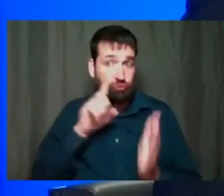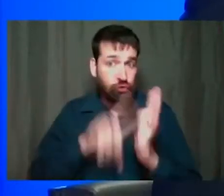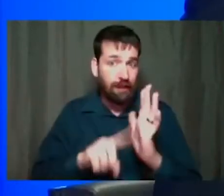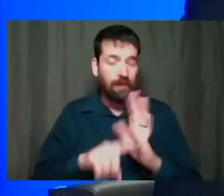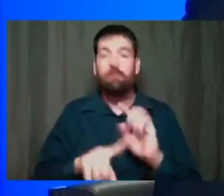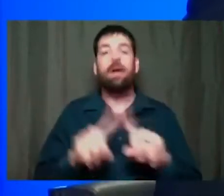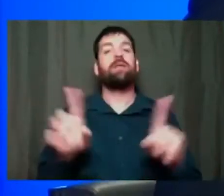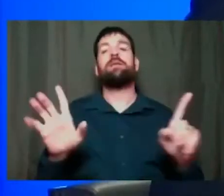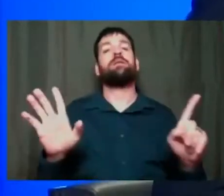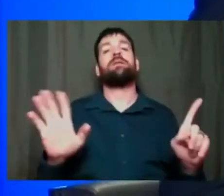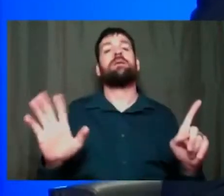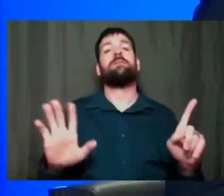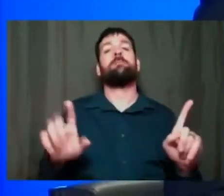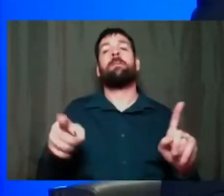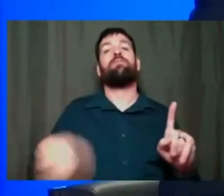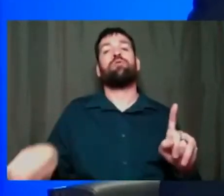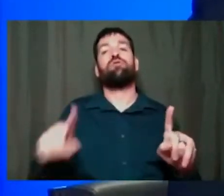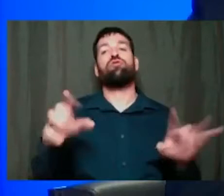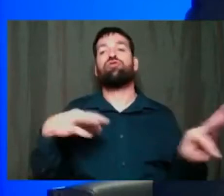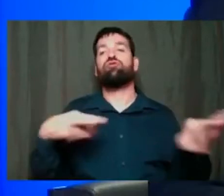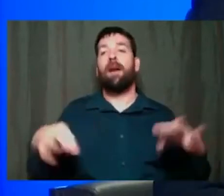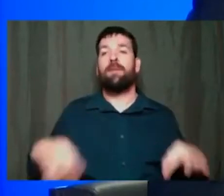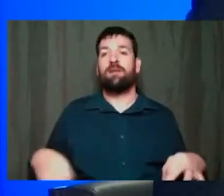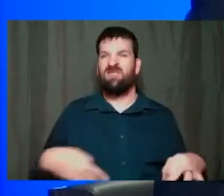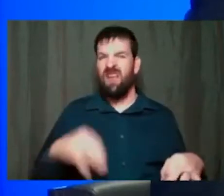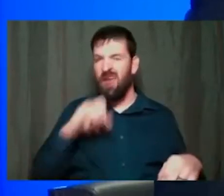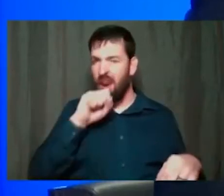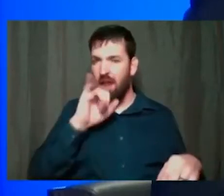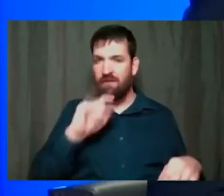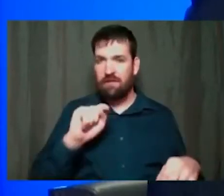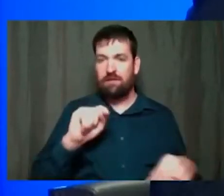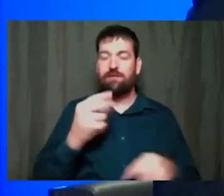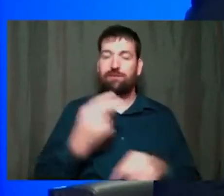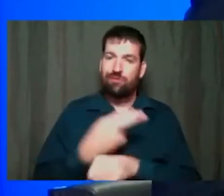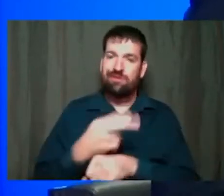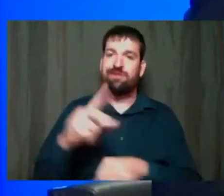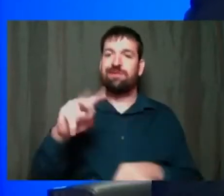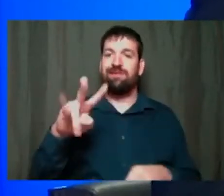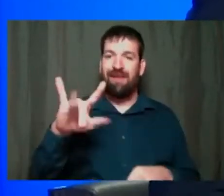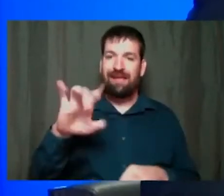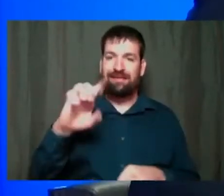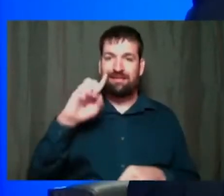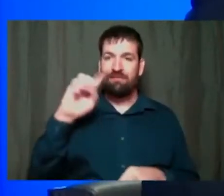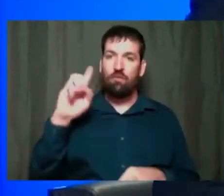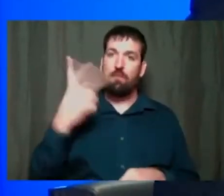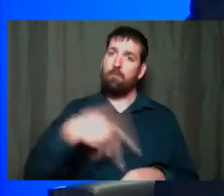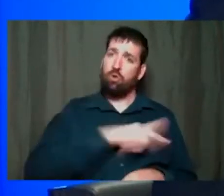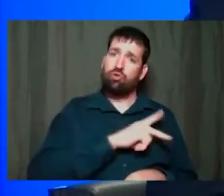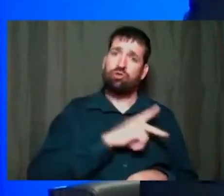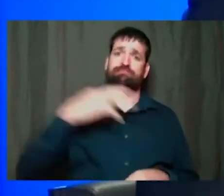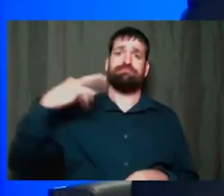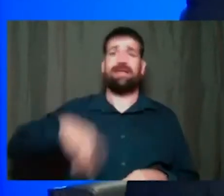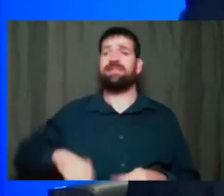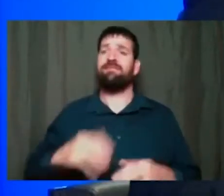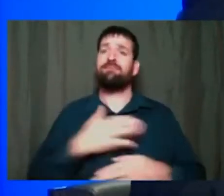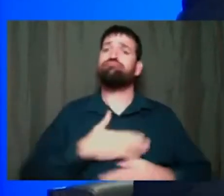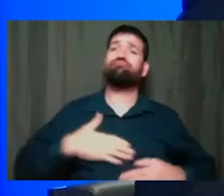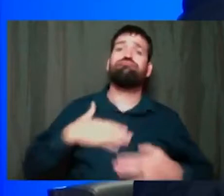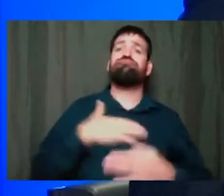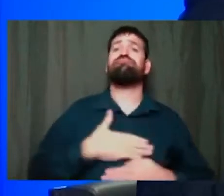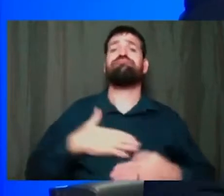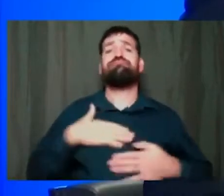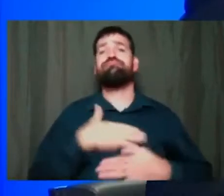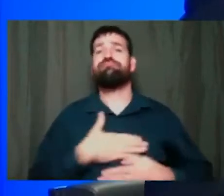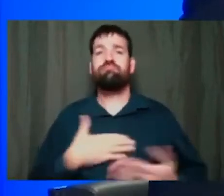you're describing, I love the use of the device for something that's personally enriching, something that's engaging, something that's going to